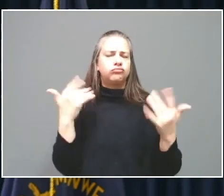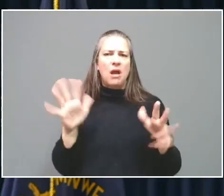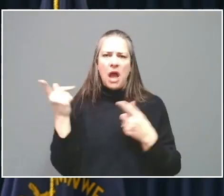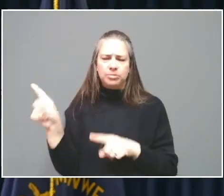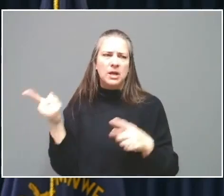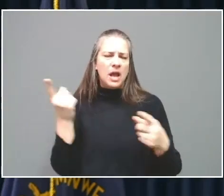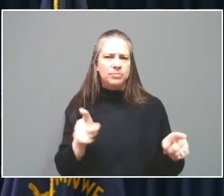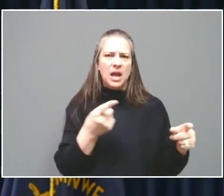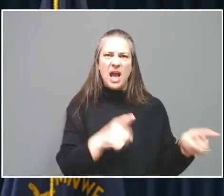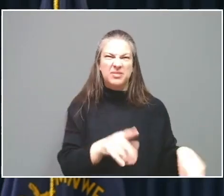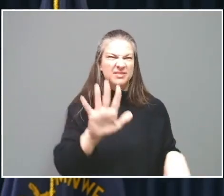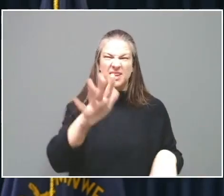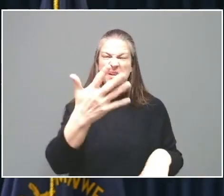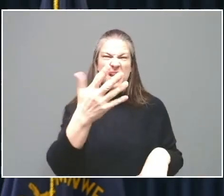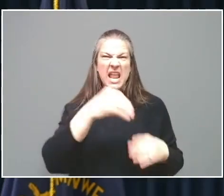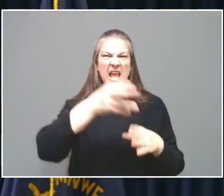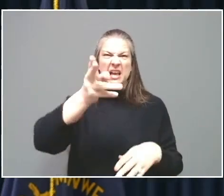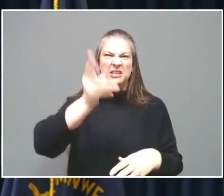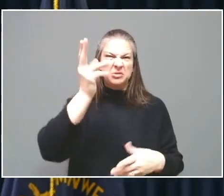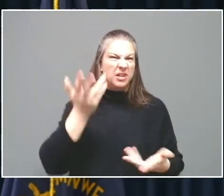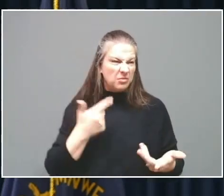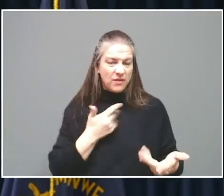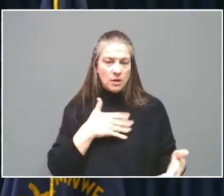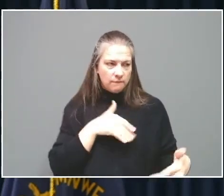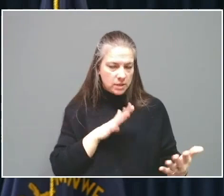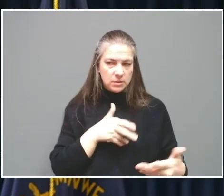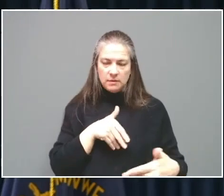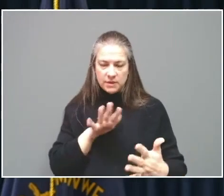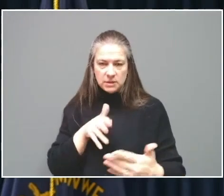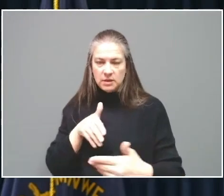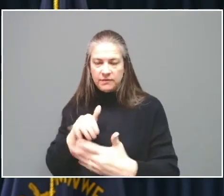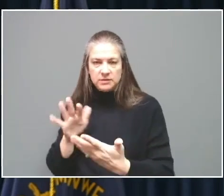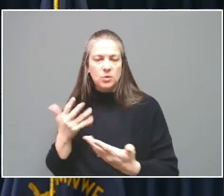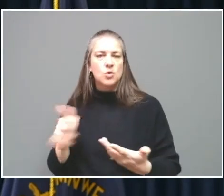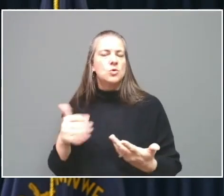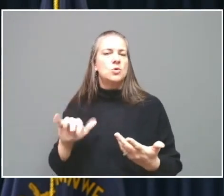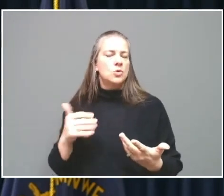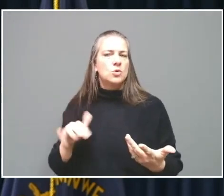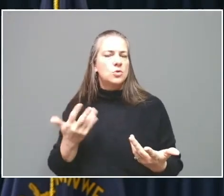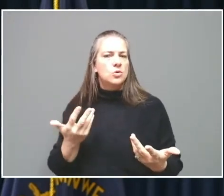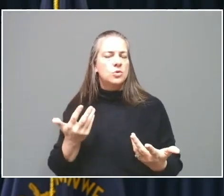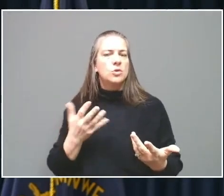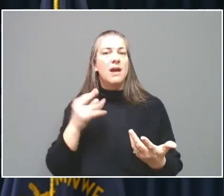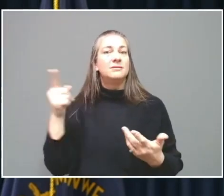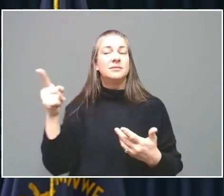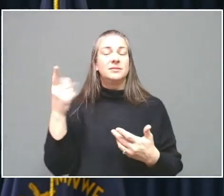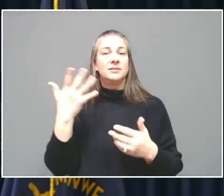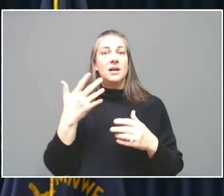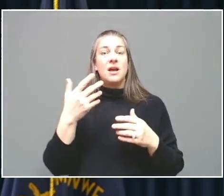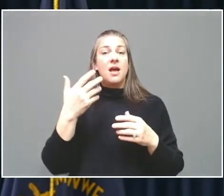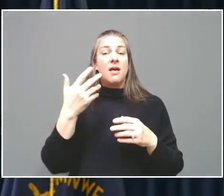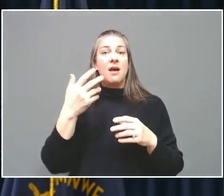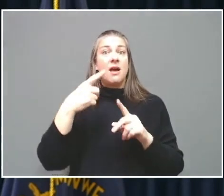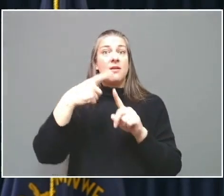ever remember, and certainly we faced a lot of it in one short time period. Add that polar plunge, a negative 45-degree wind